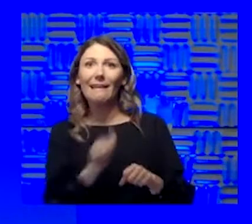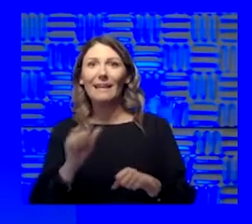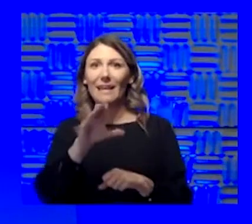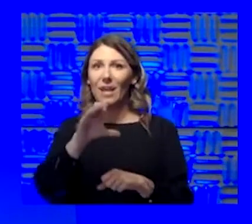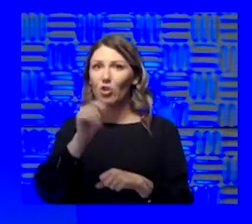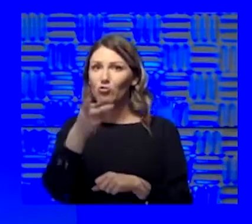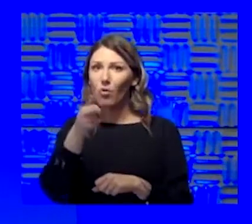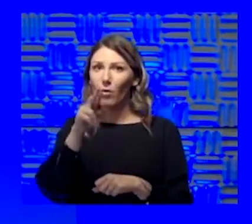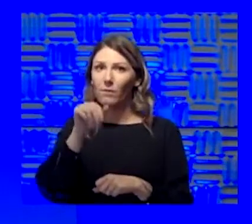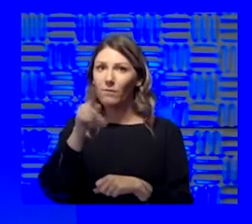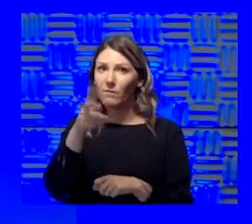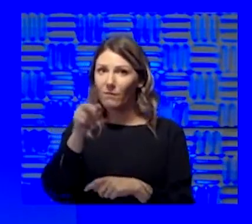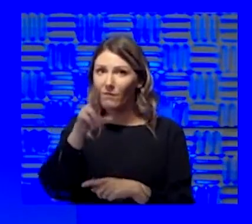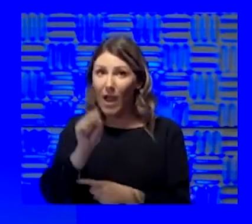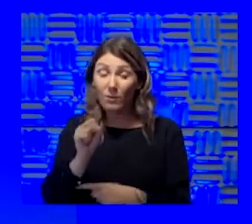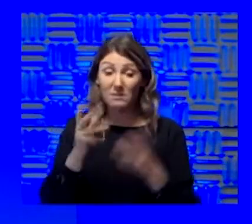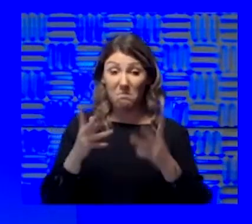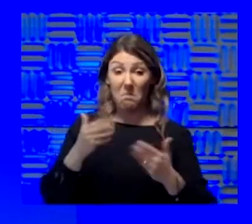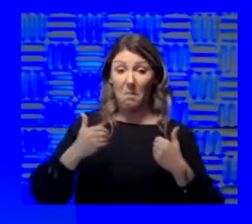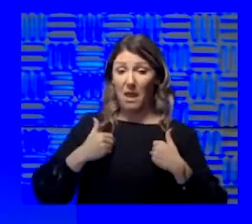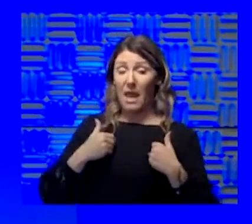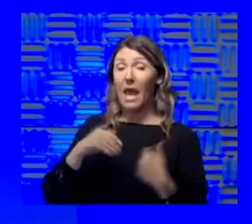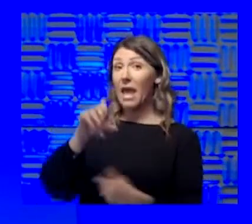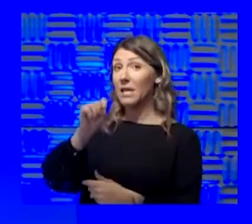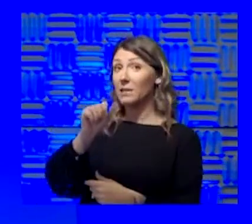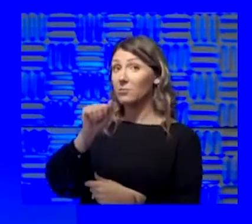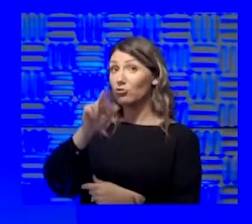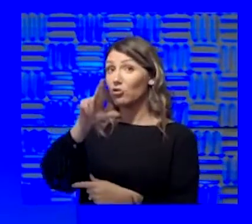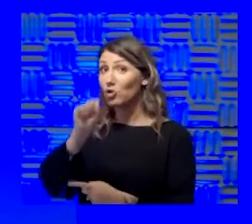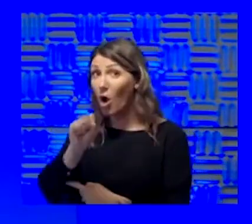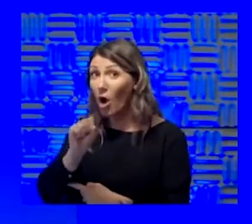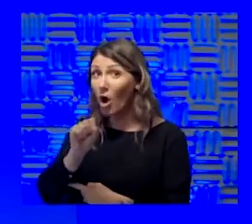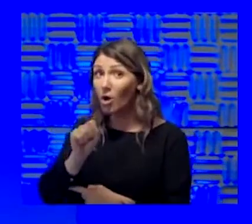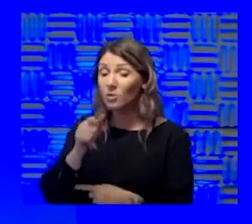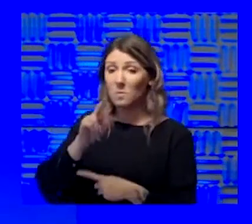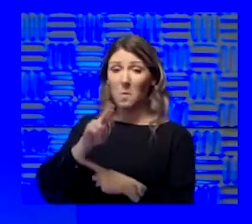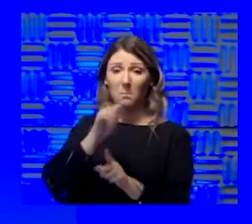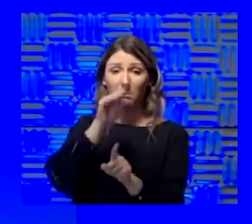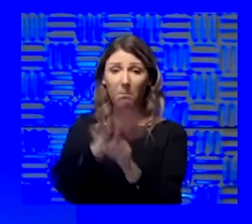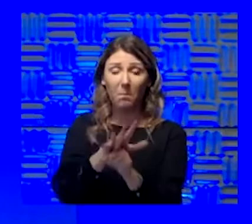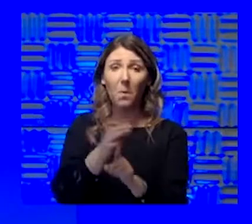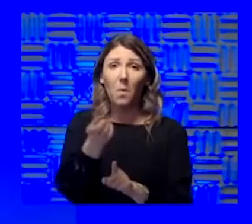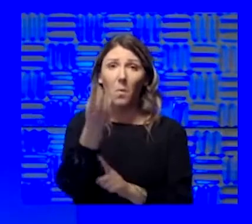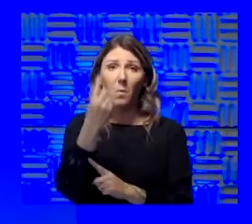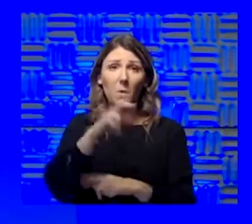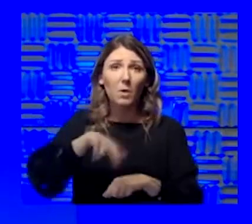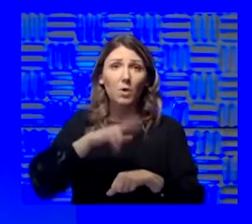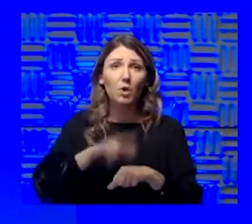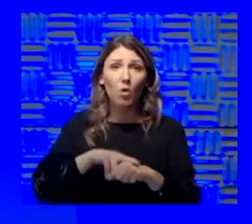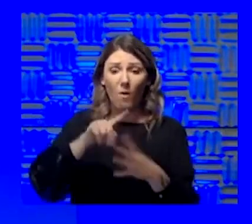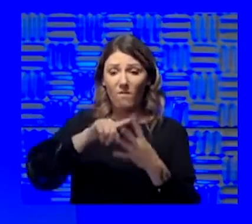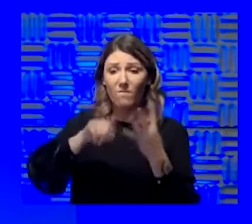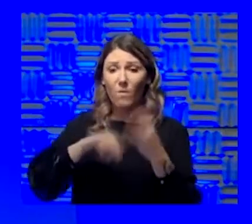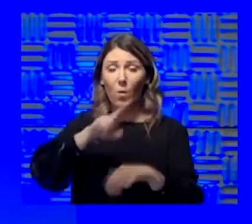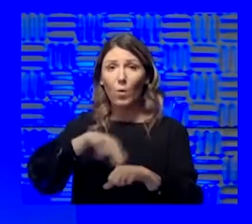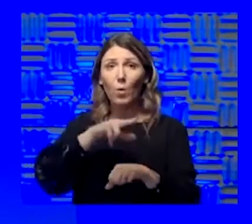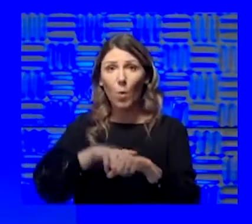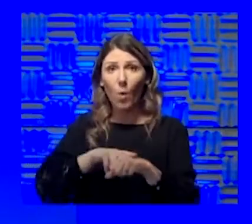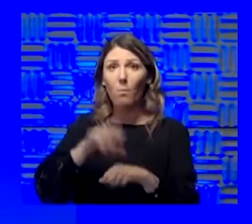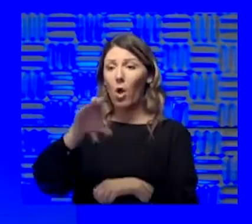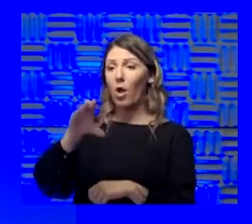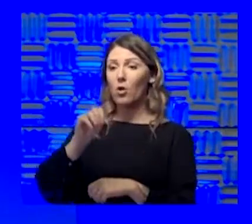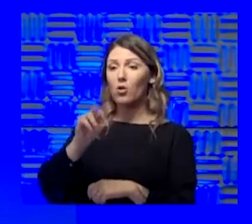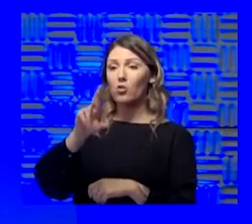SARS-CoV-2 when in fact you may have had exposure to just one of the normal 4 coronaviruses that cause a